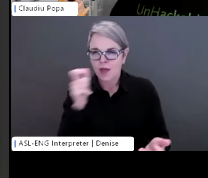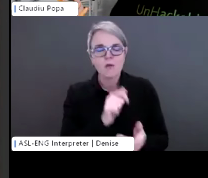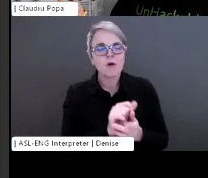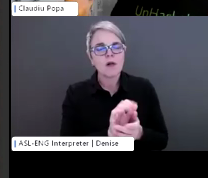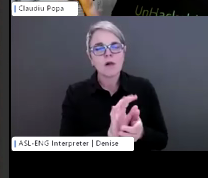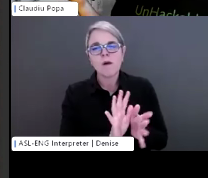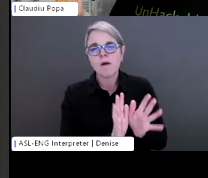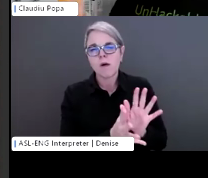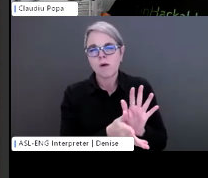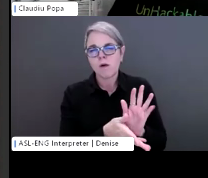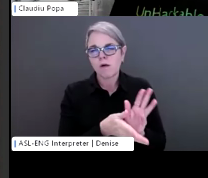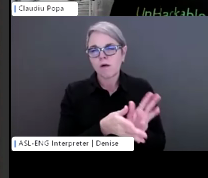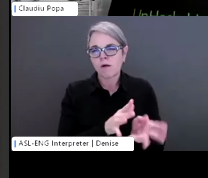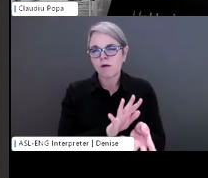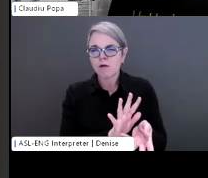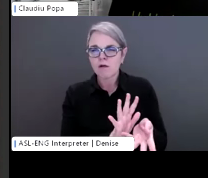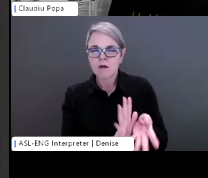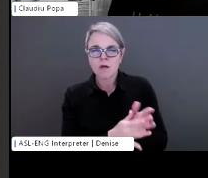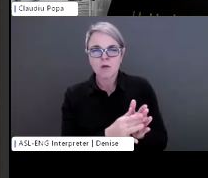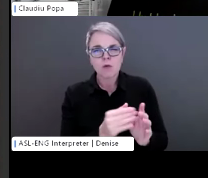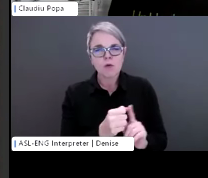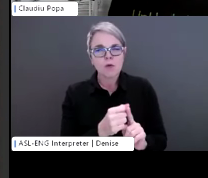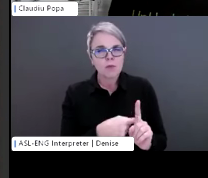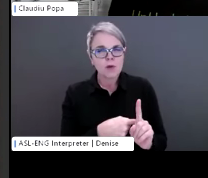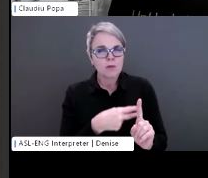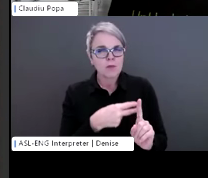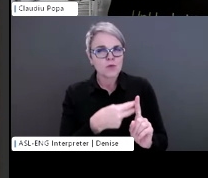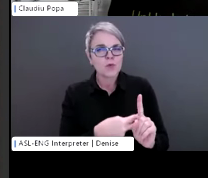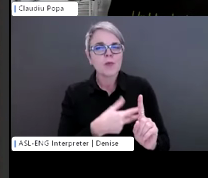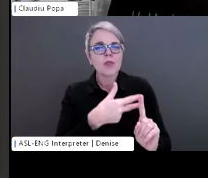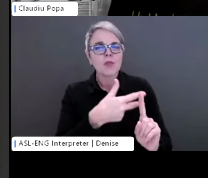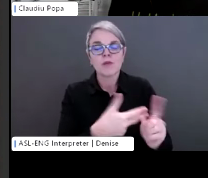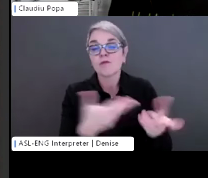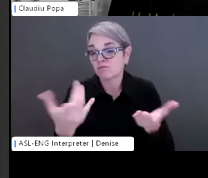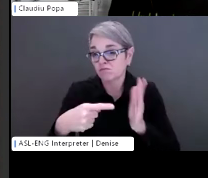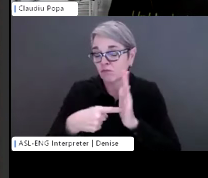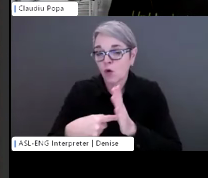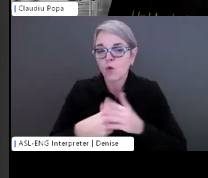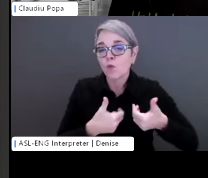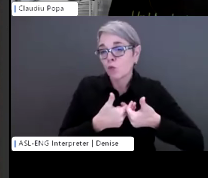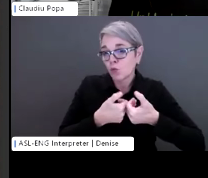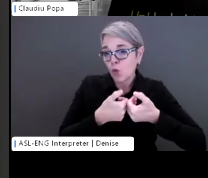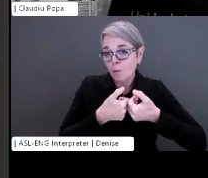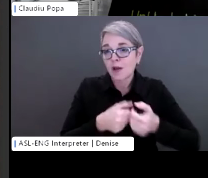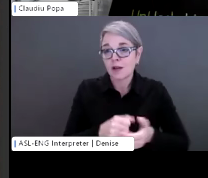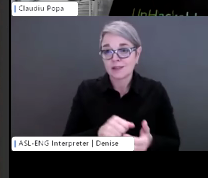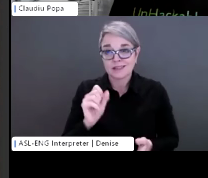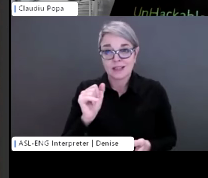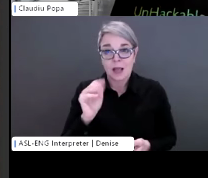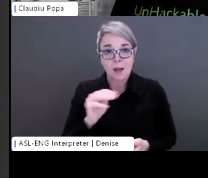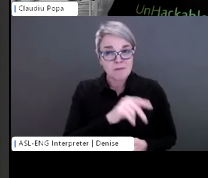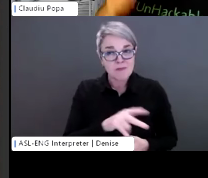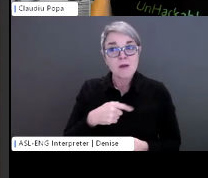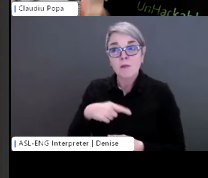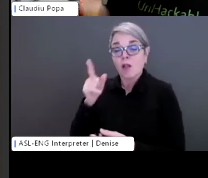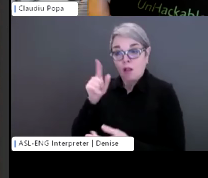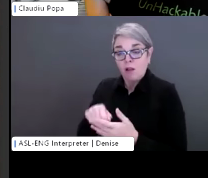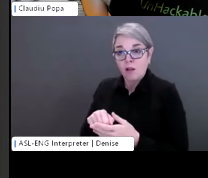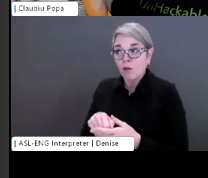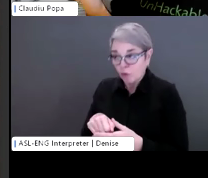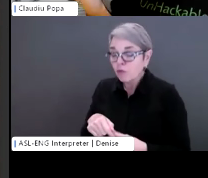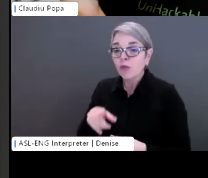of romance scams, when people get surprised that they've been defrauded. And in those cases, sometimes they're